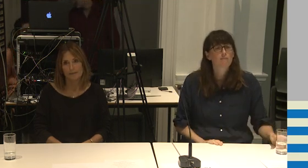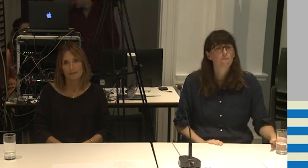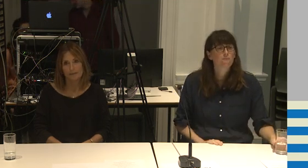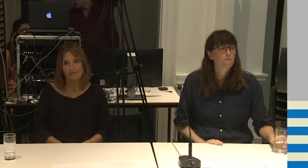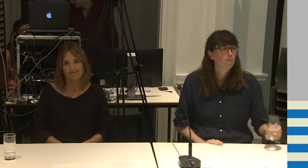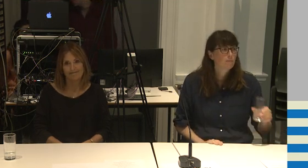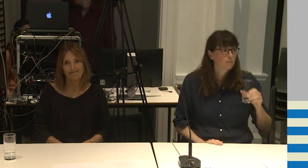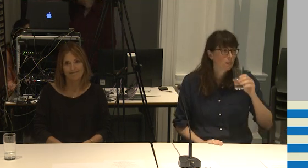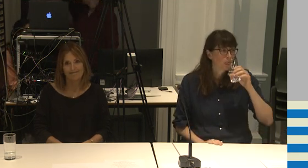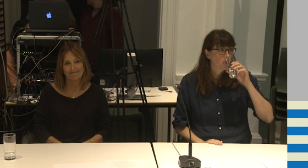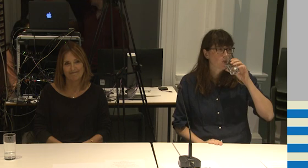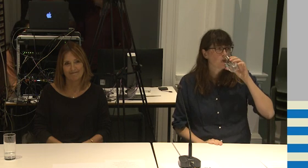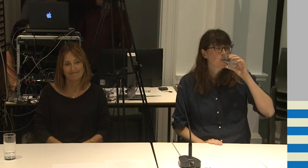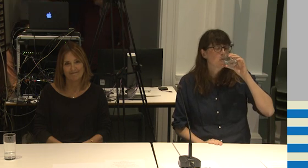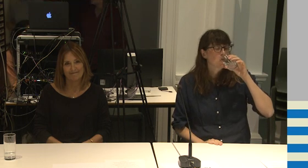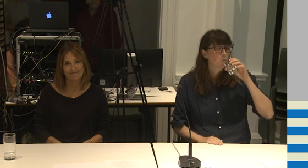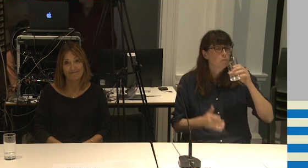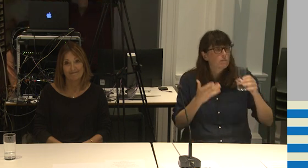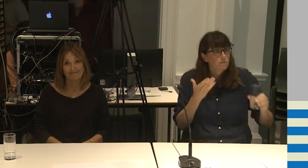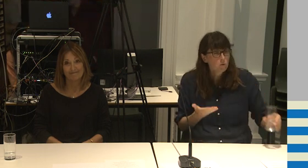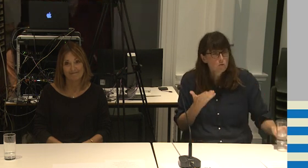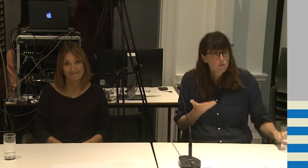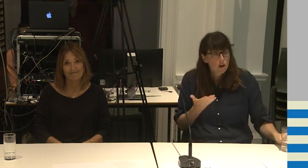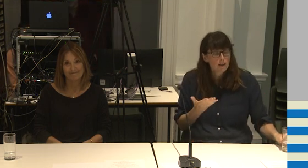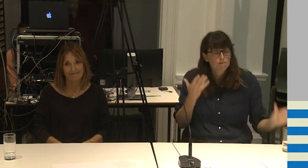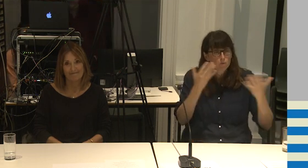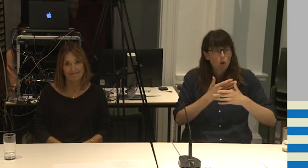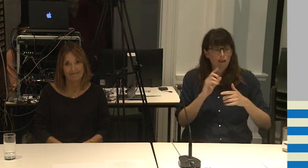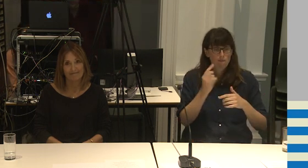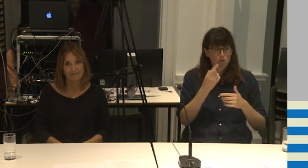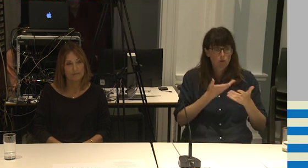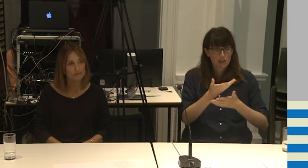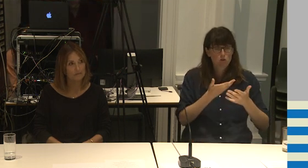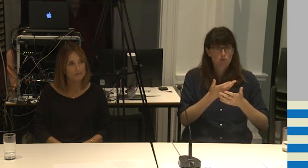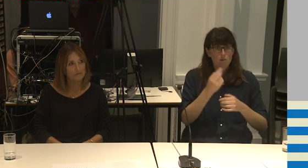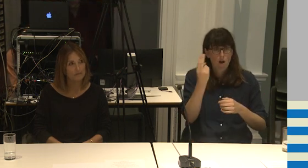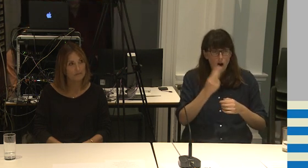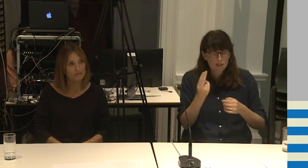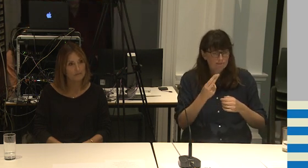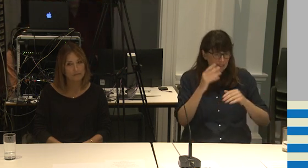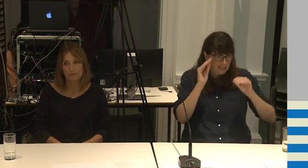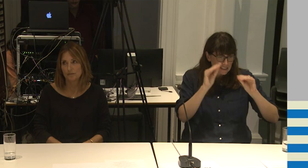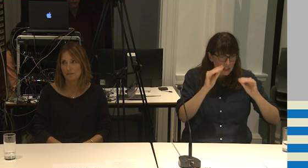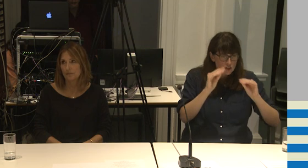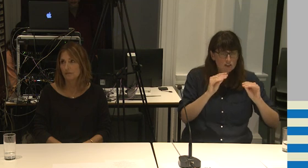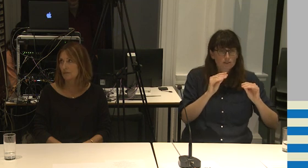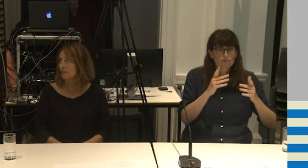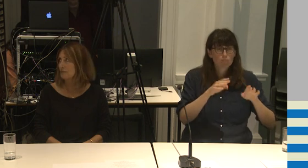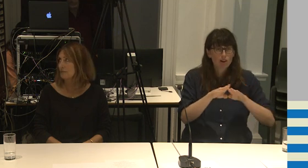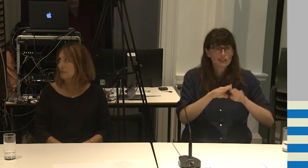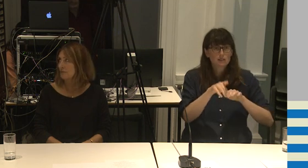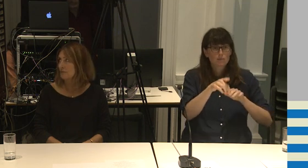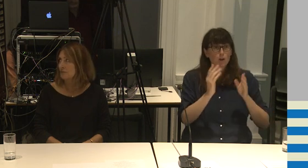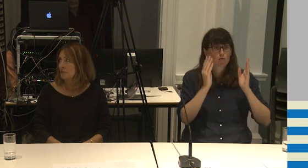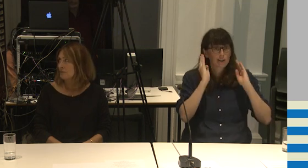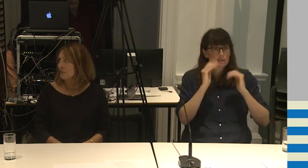So in tonight's conversation, we'll all consider the senses in art and architectural education and practice. Chris